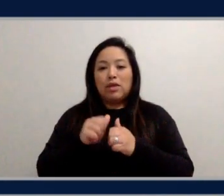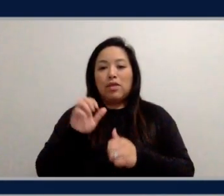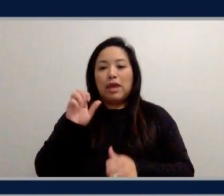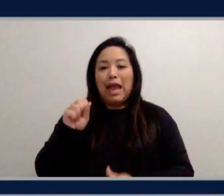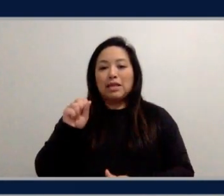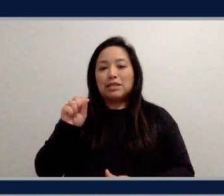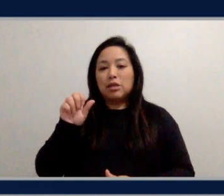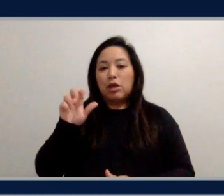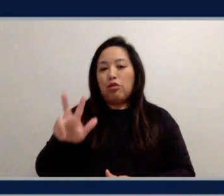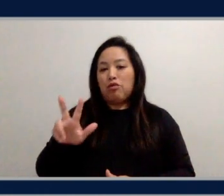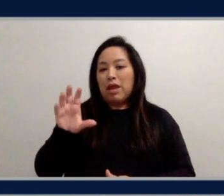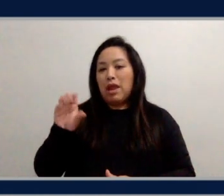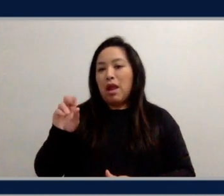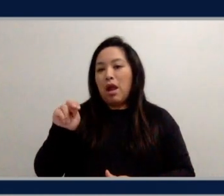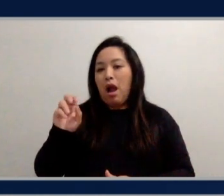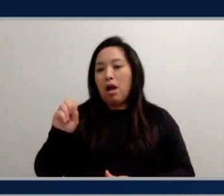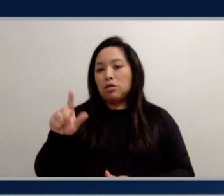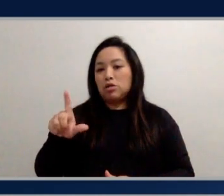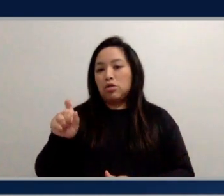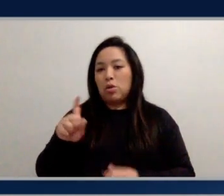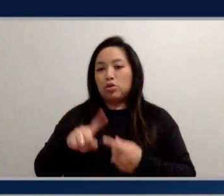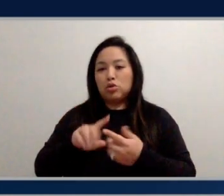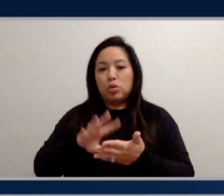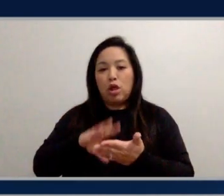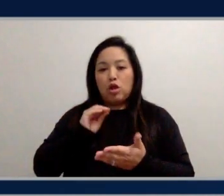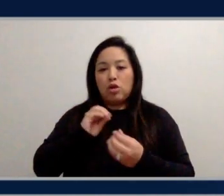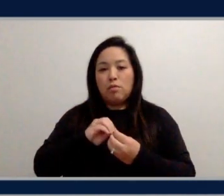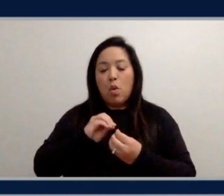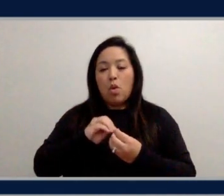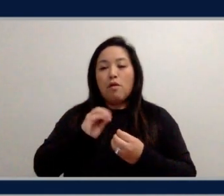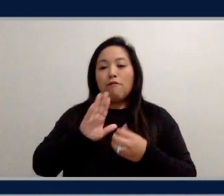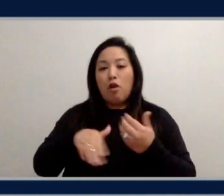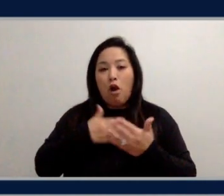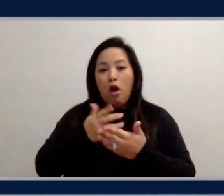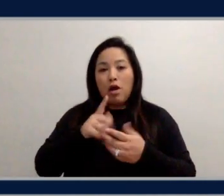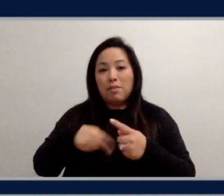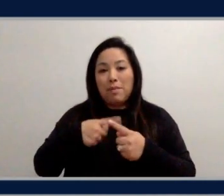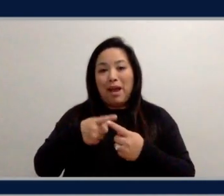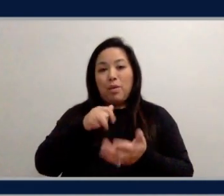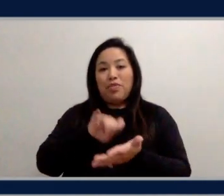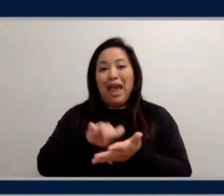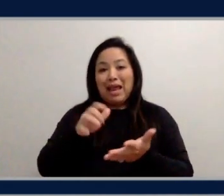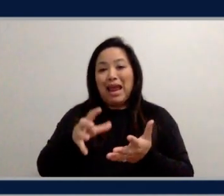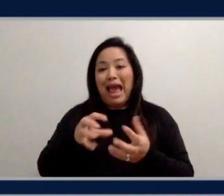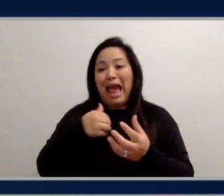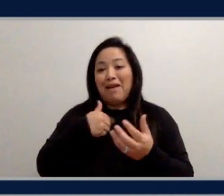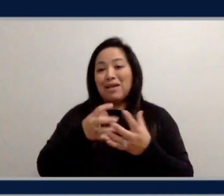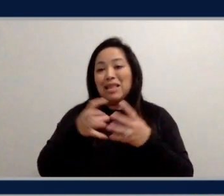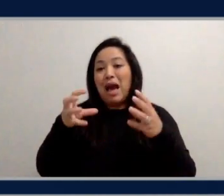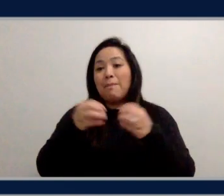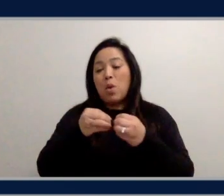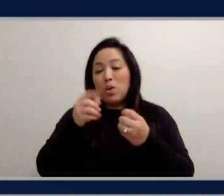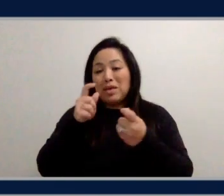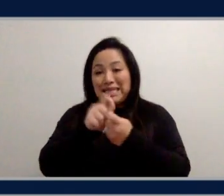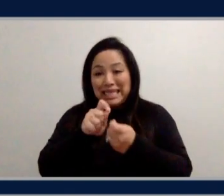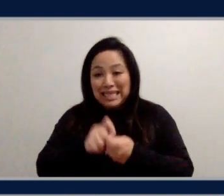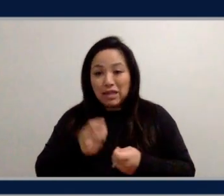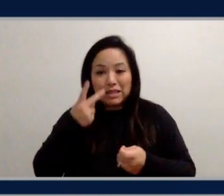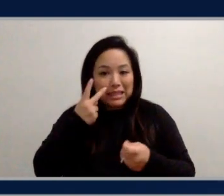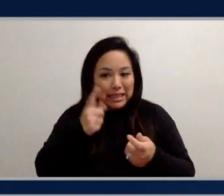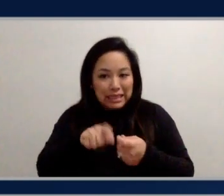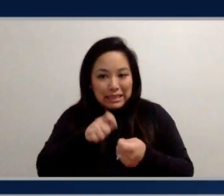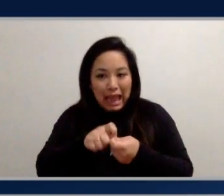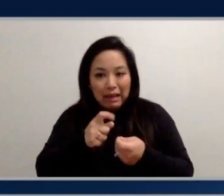So, overall, these new findings provide with a lot more details to help you take action. So you can spend less